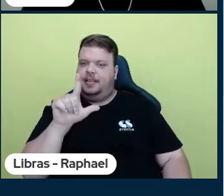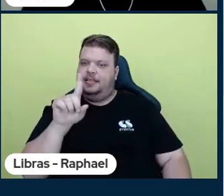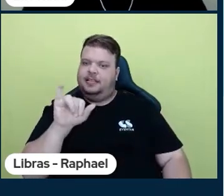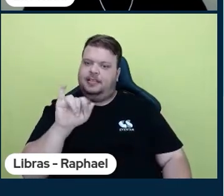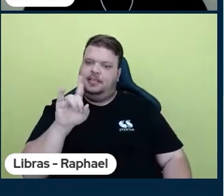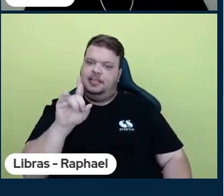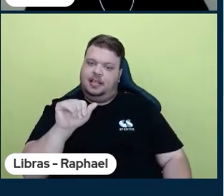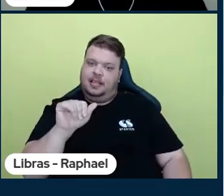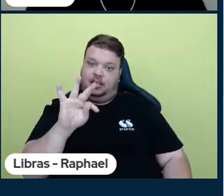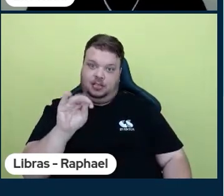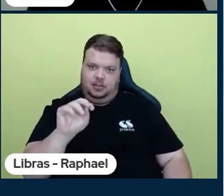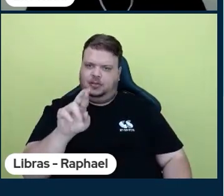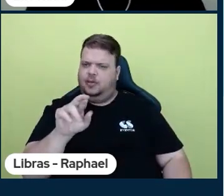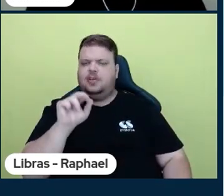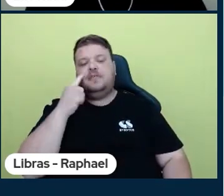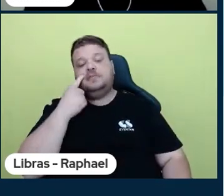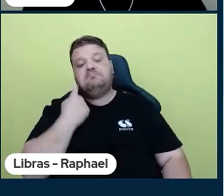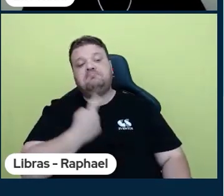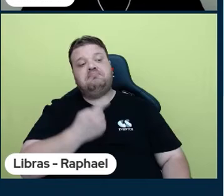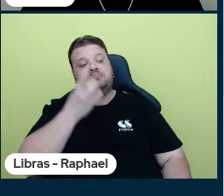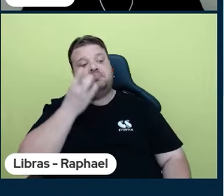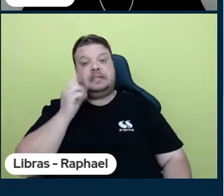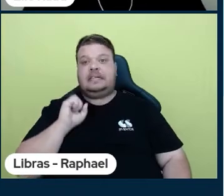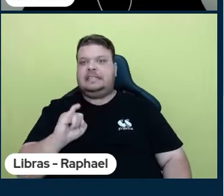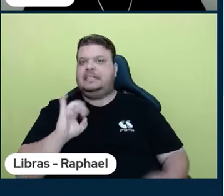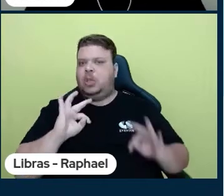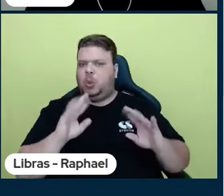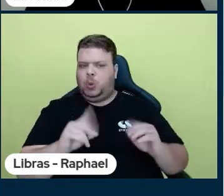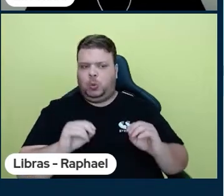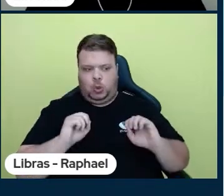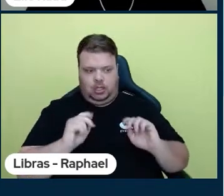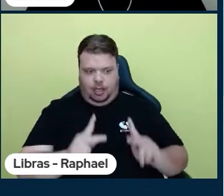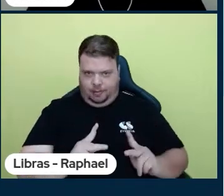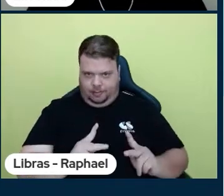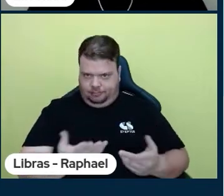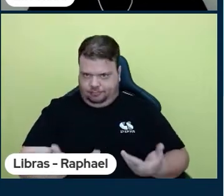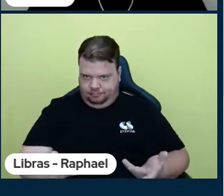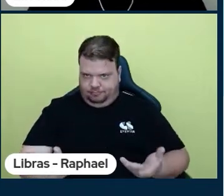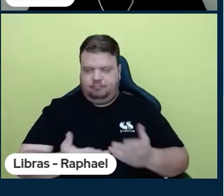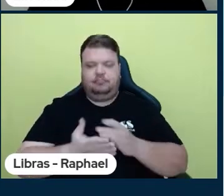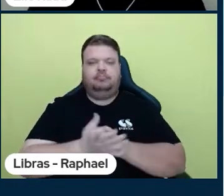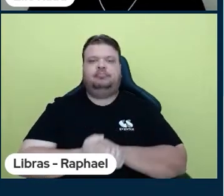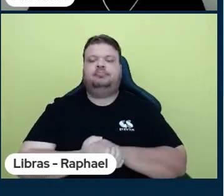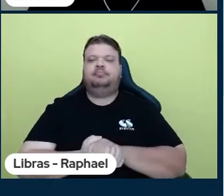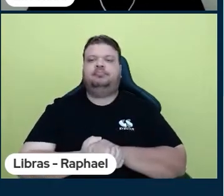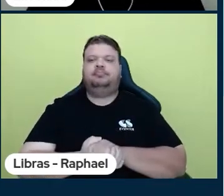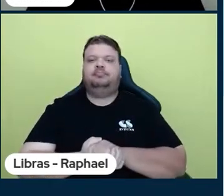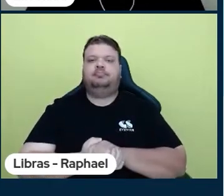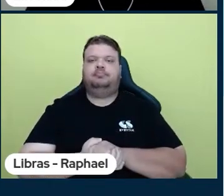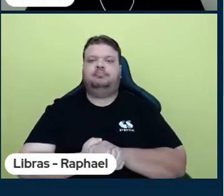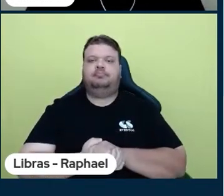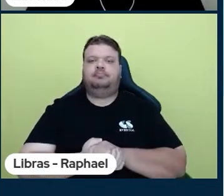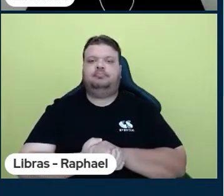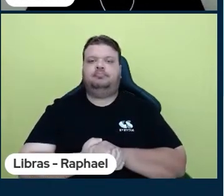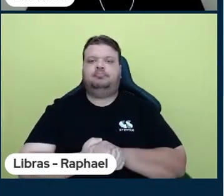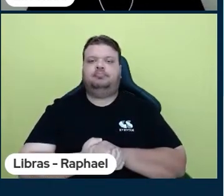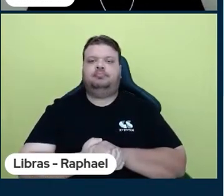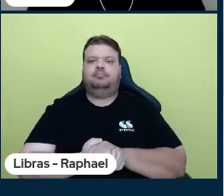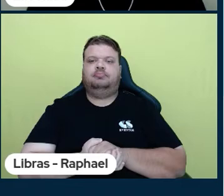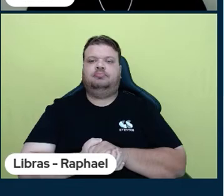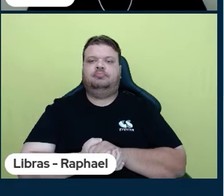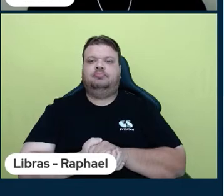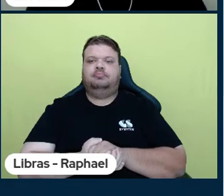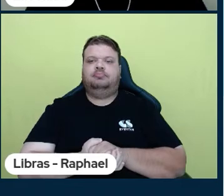structured data is a FAQ schema markup. So it's not entities and